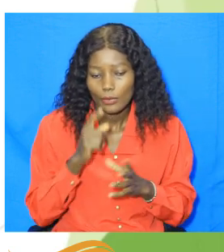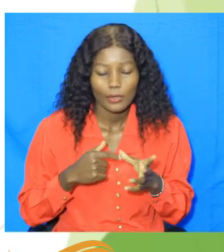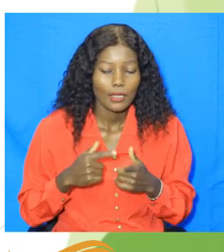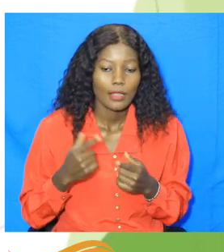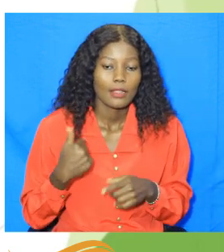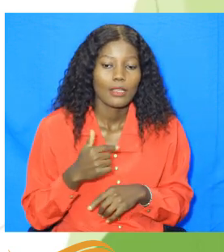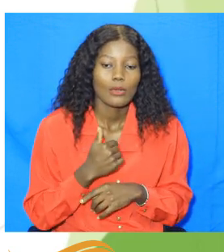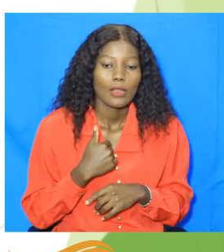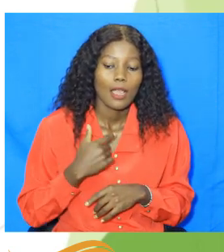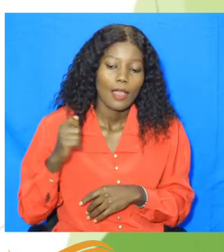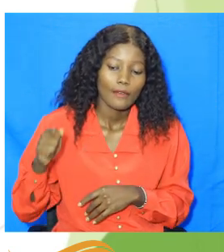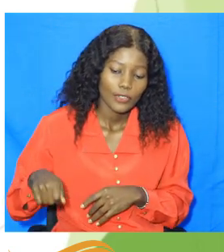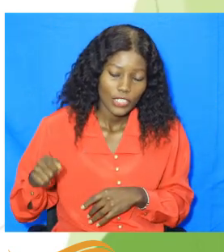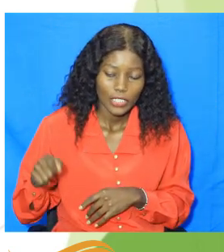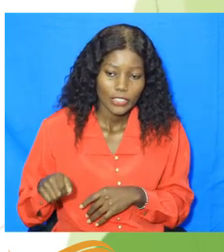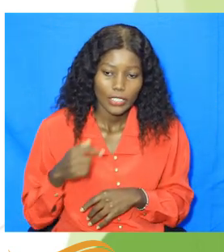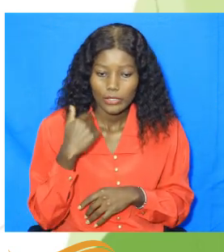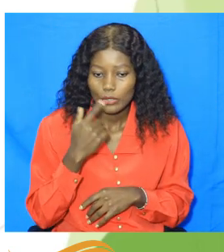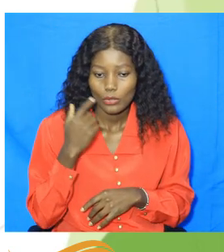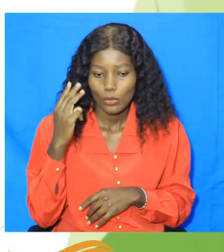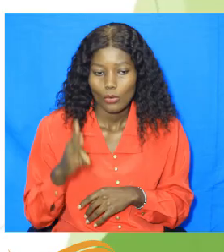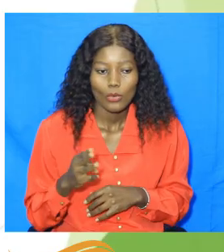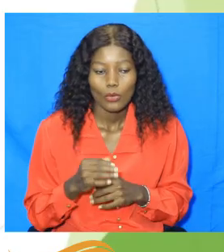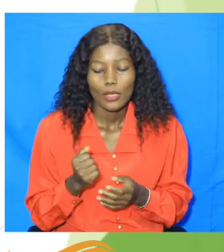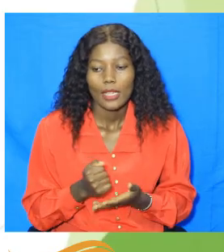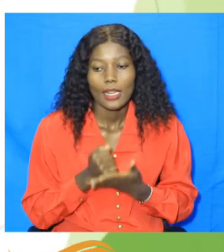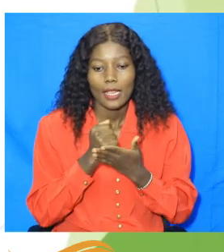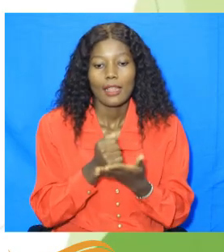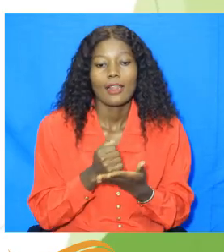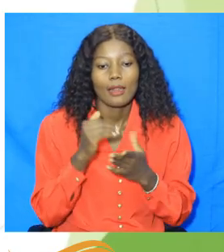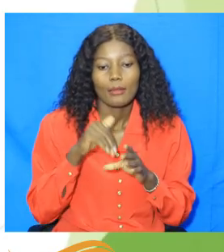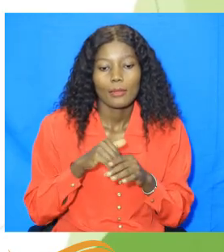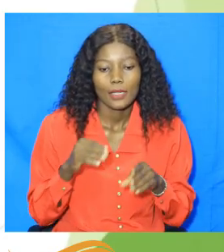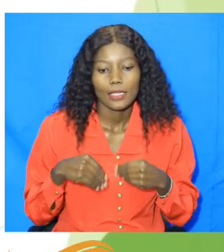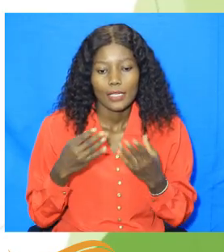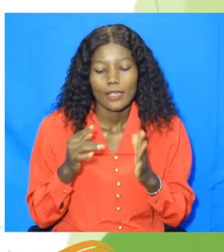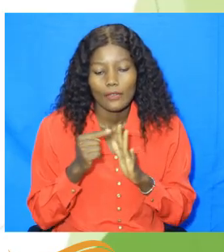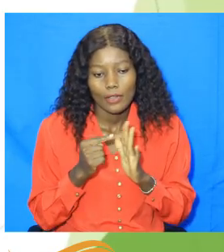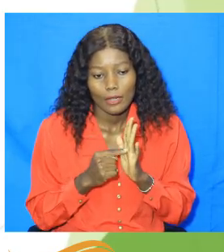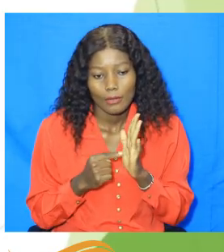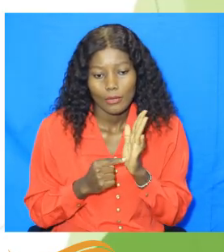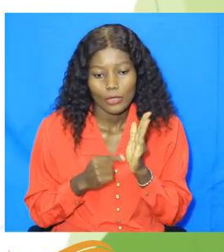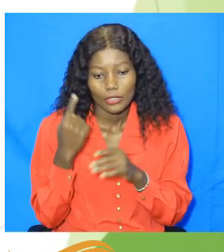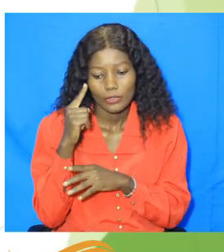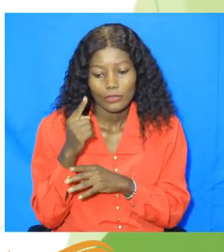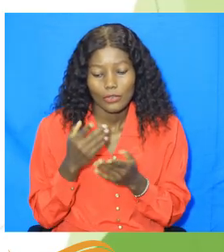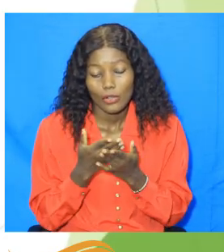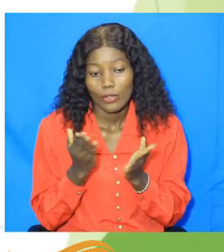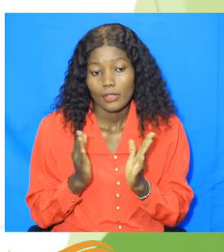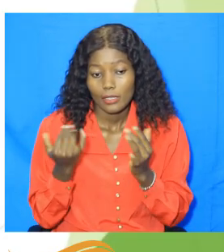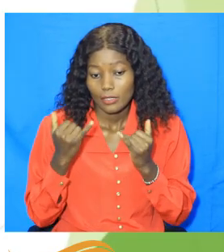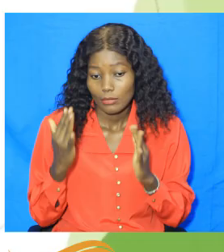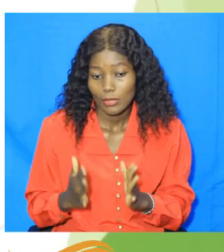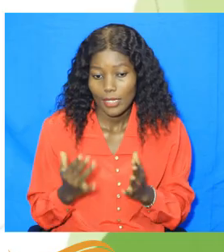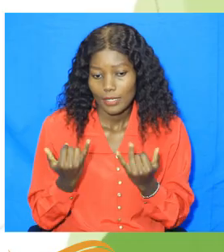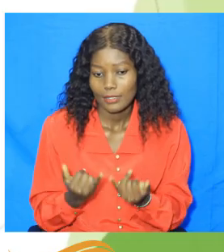have judges who will assist in giving points for these athletes. So we'll